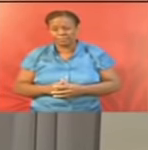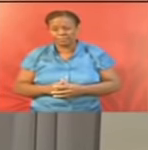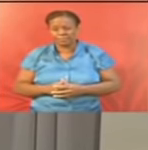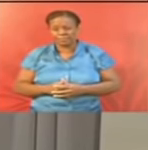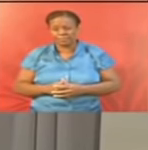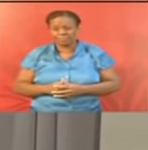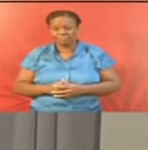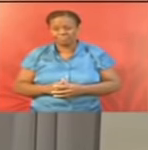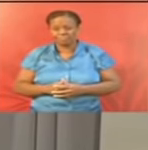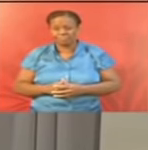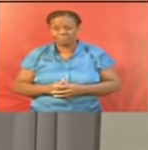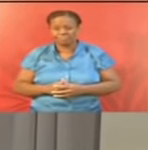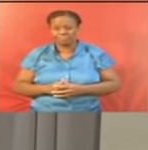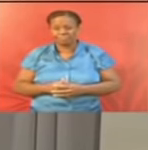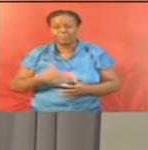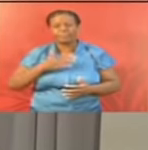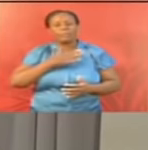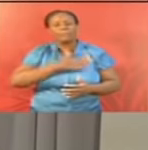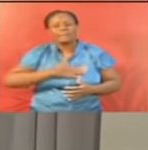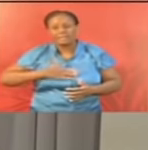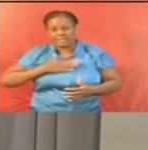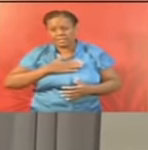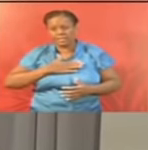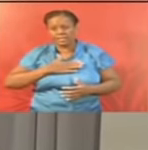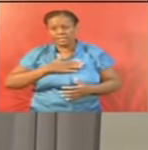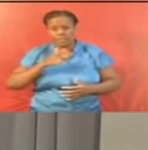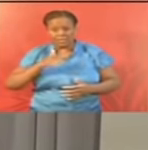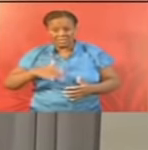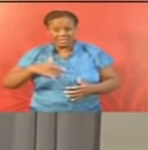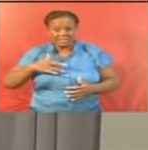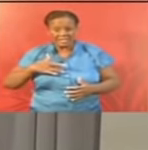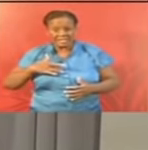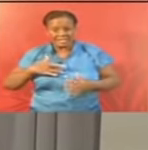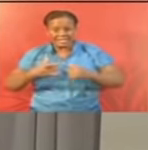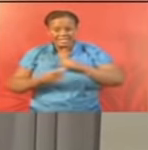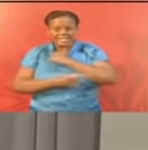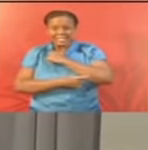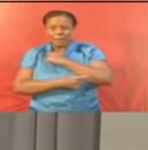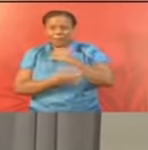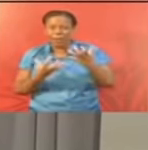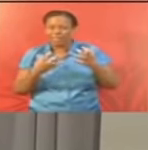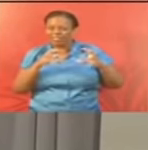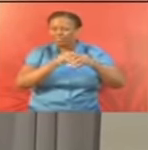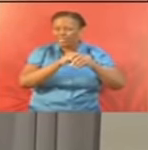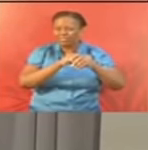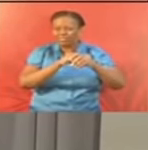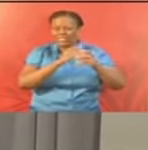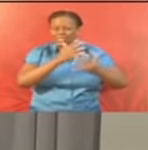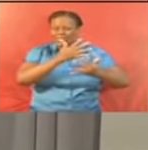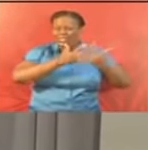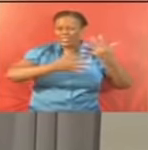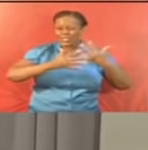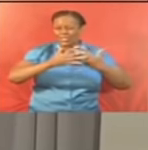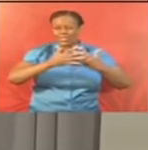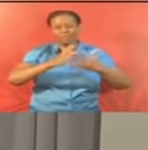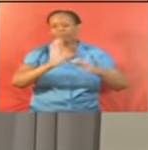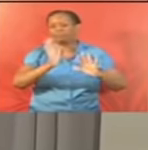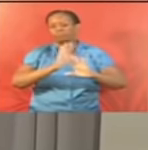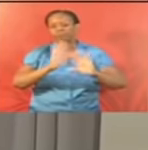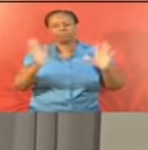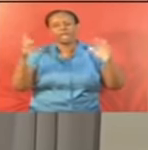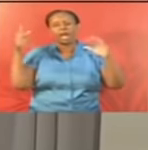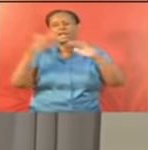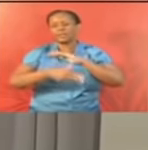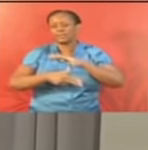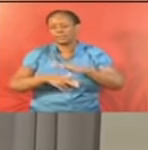temptation for social gatherings, especially if it entails alcohol, because your defenses go